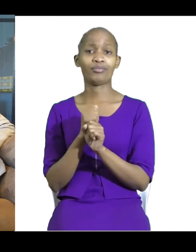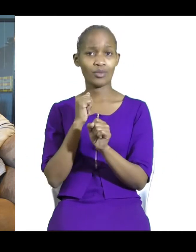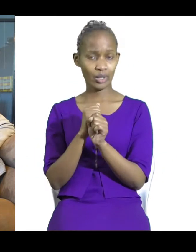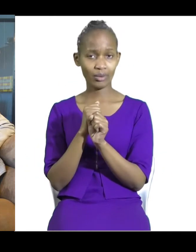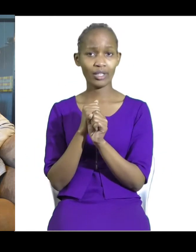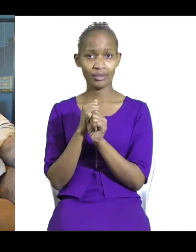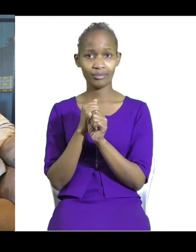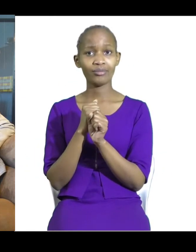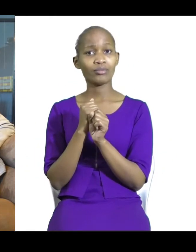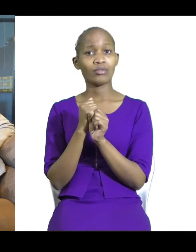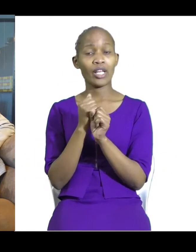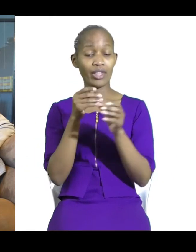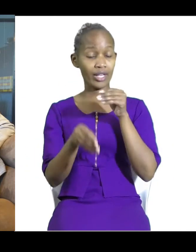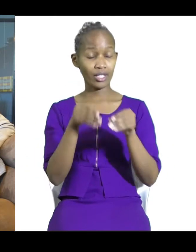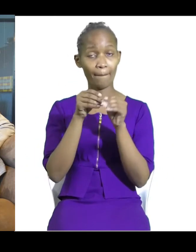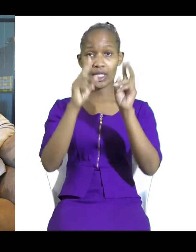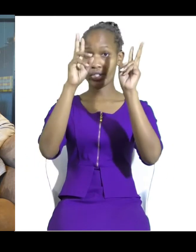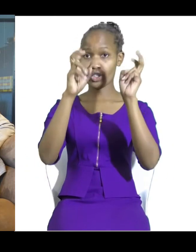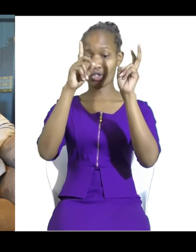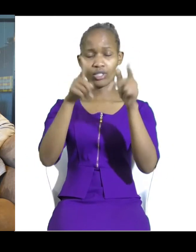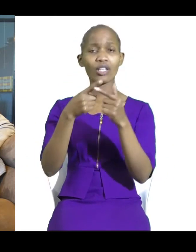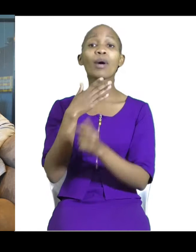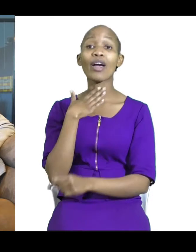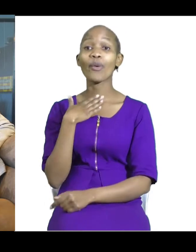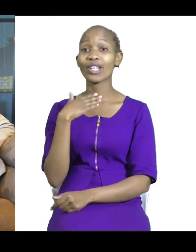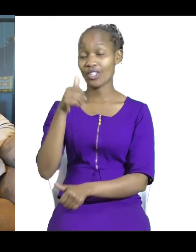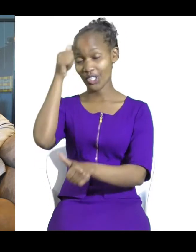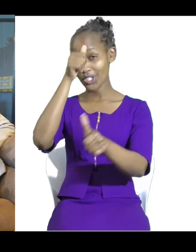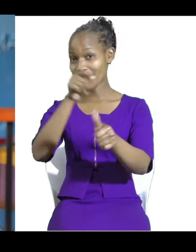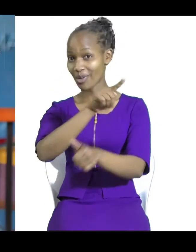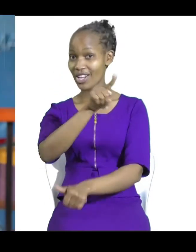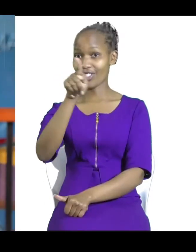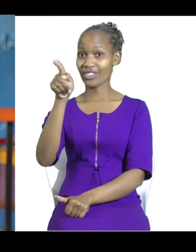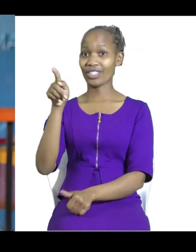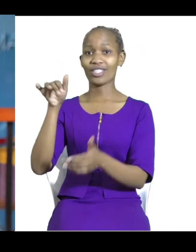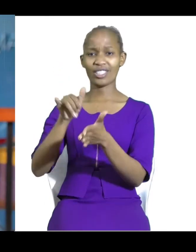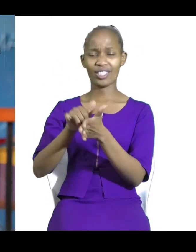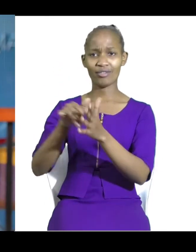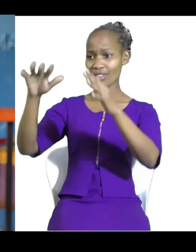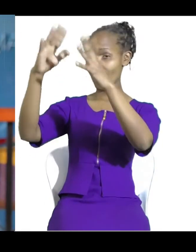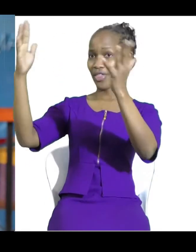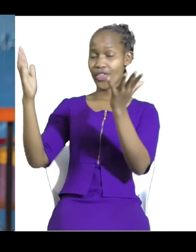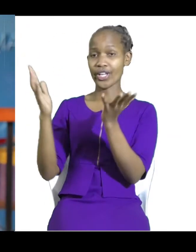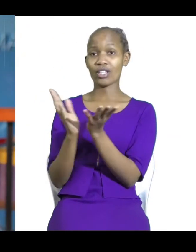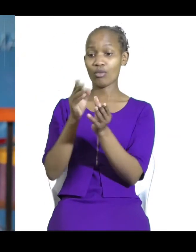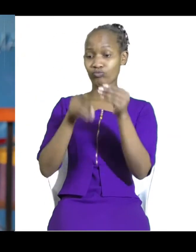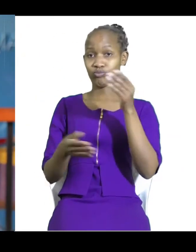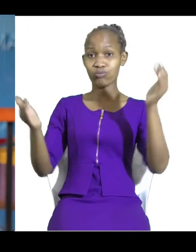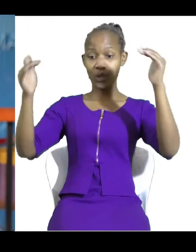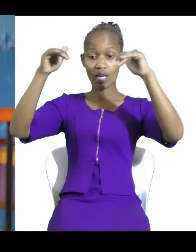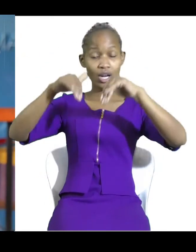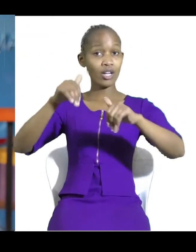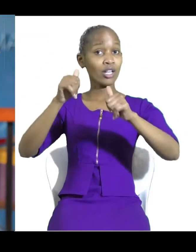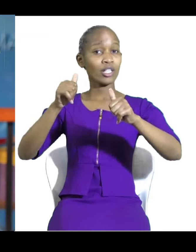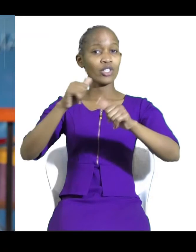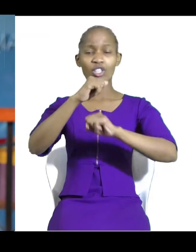around disability issues, and I just want to remind you that the inaugural Global Disability Summit